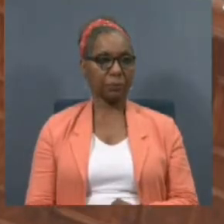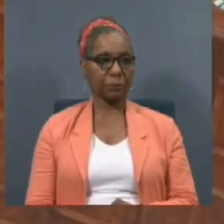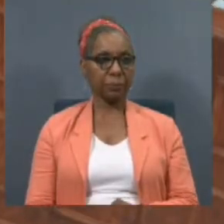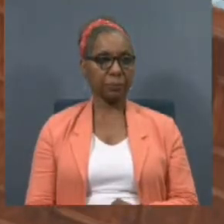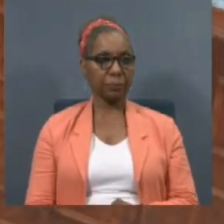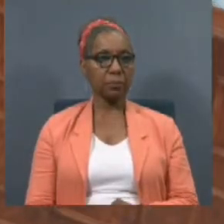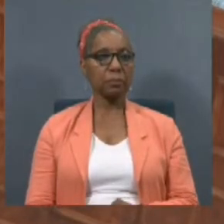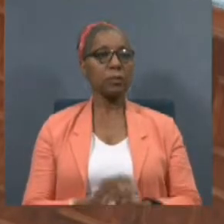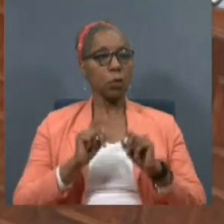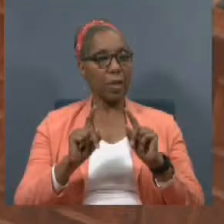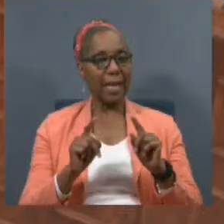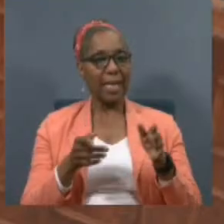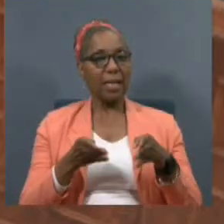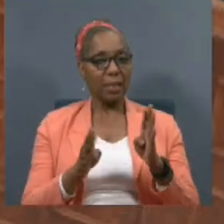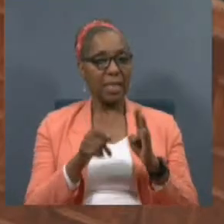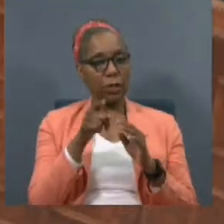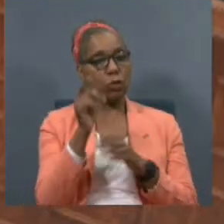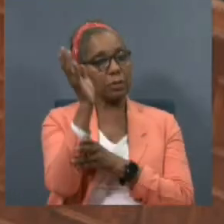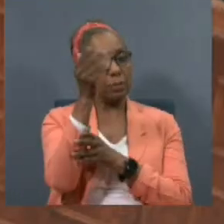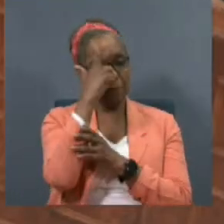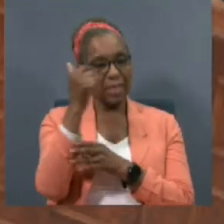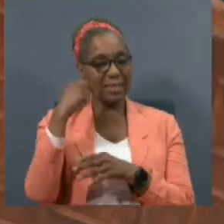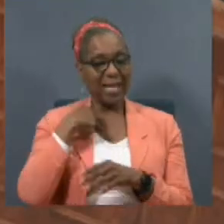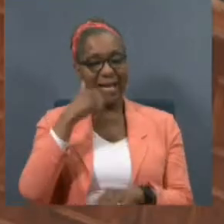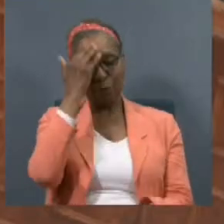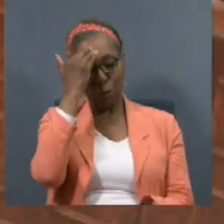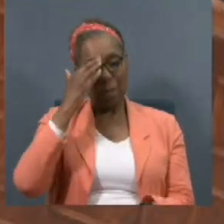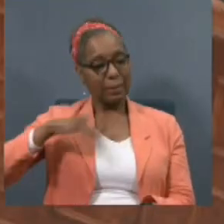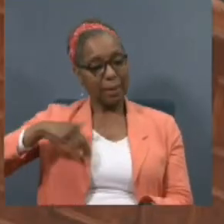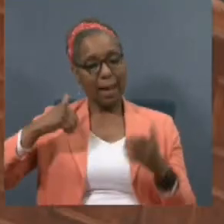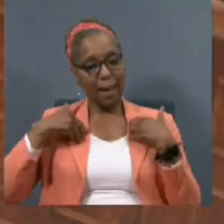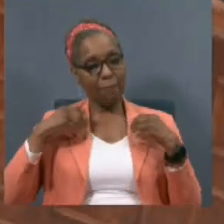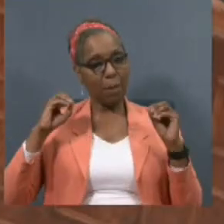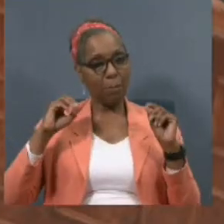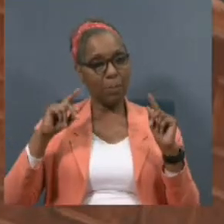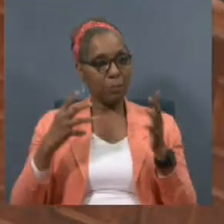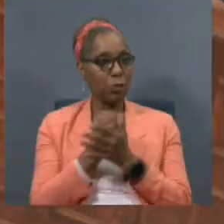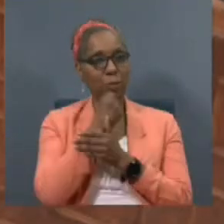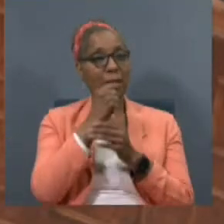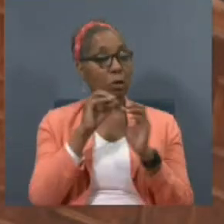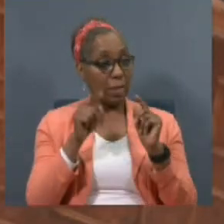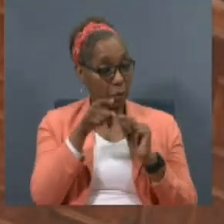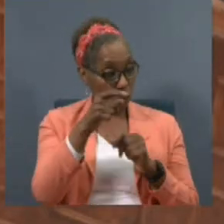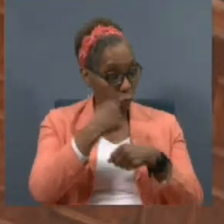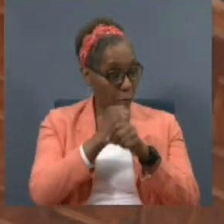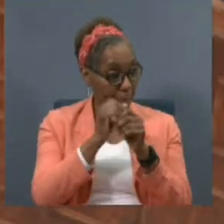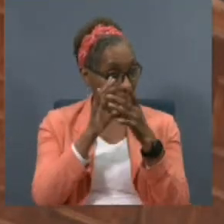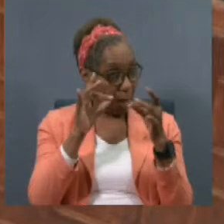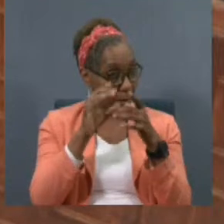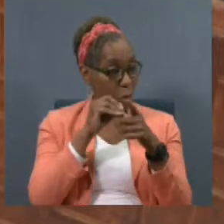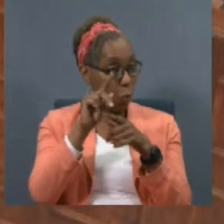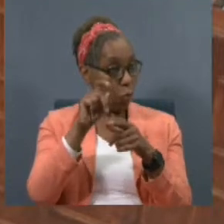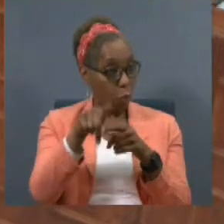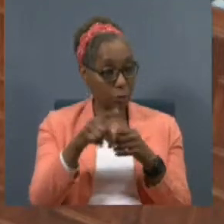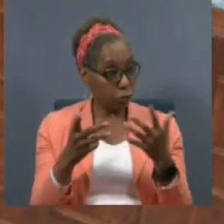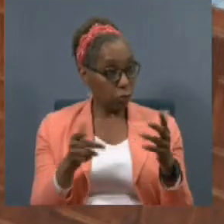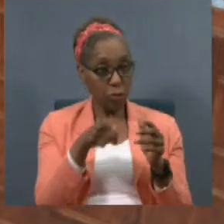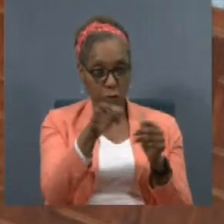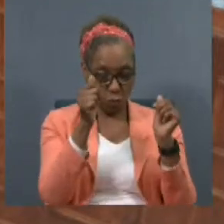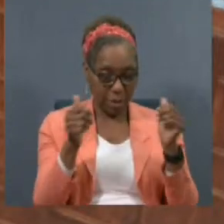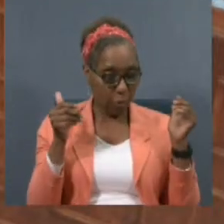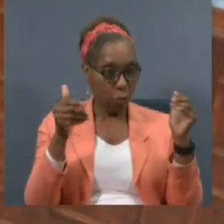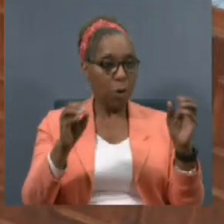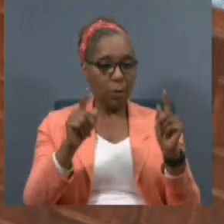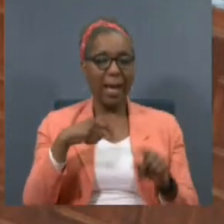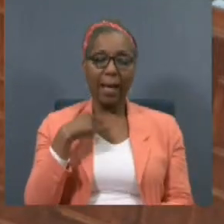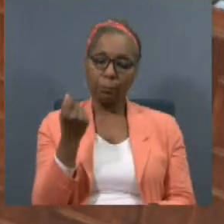All right, Ms. Wilson, I want to let you speak because I know you didn't get the chance to speak. So if you wanted to make a comment or a question, you can.